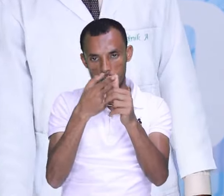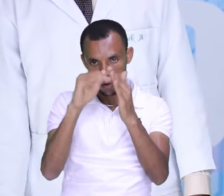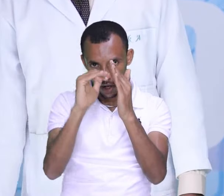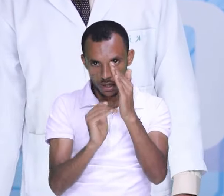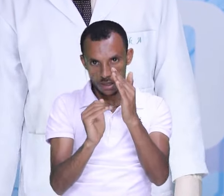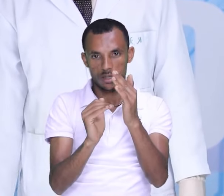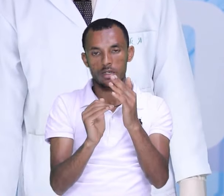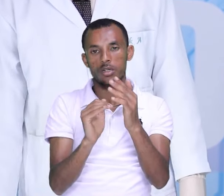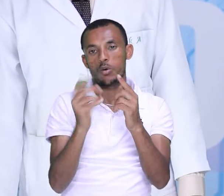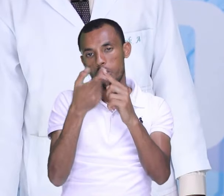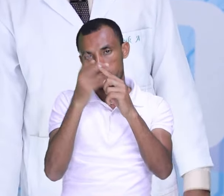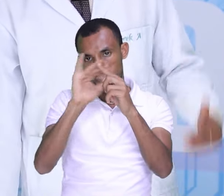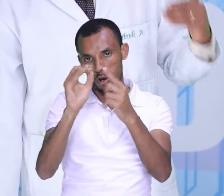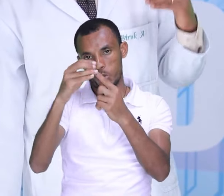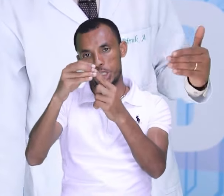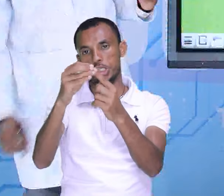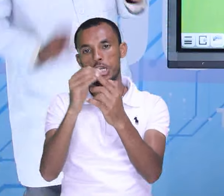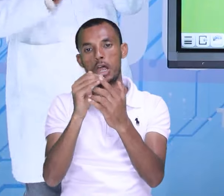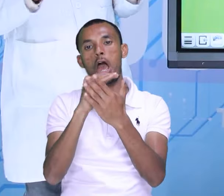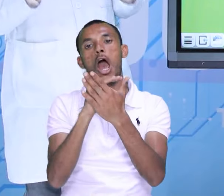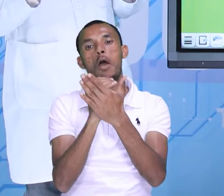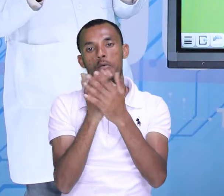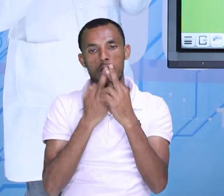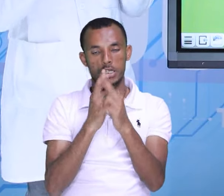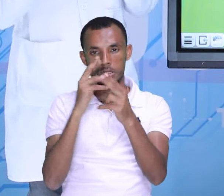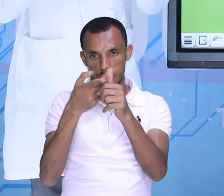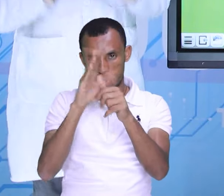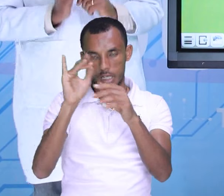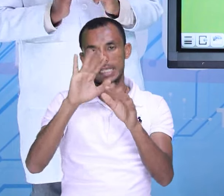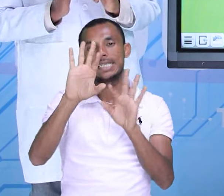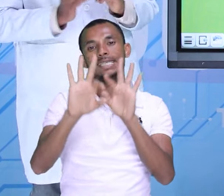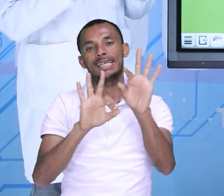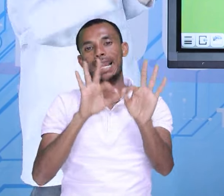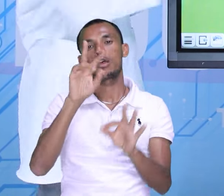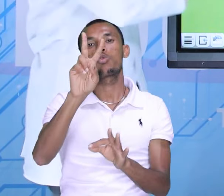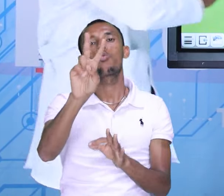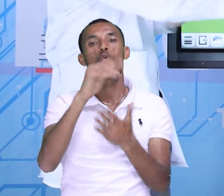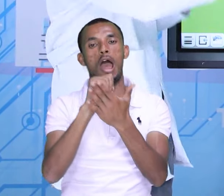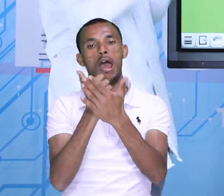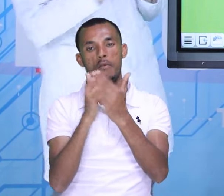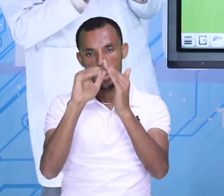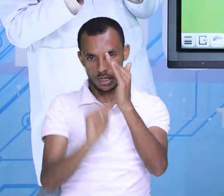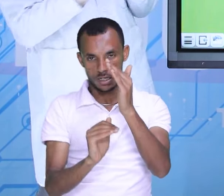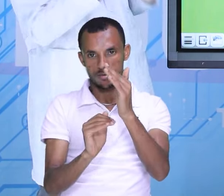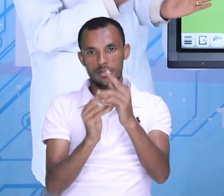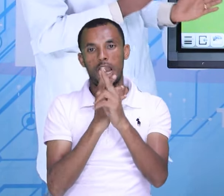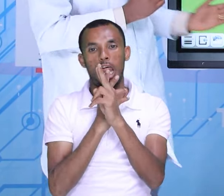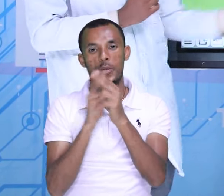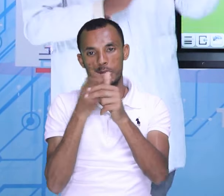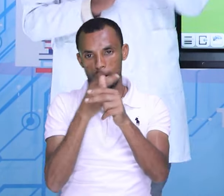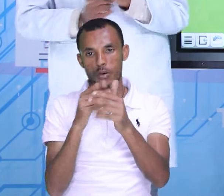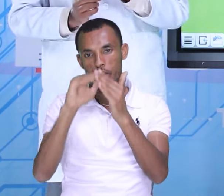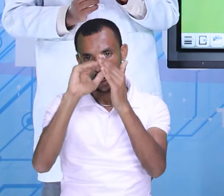The other one is oxidation half reaction. Therefore, the first rule is what? Select two half reaction. The first one is reduction half reaction. The second